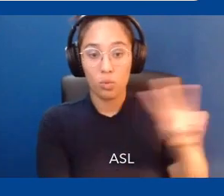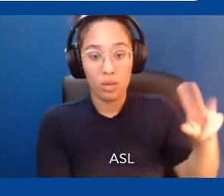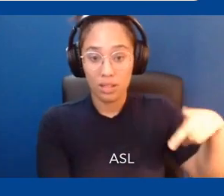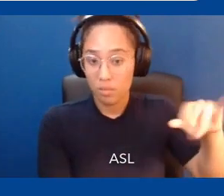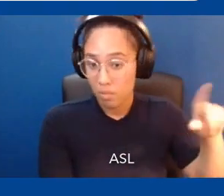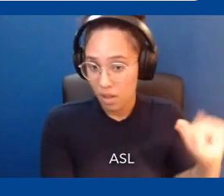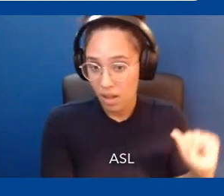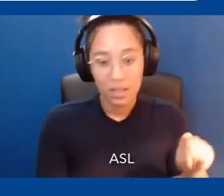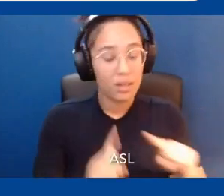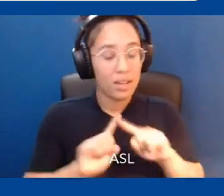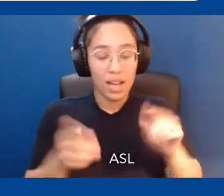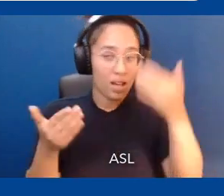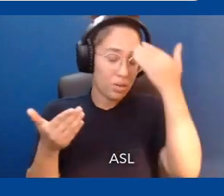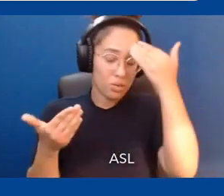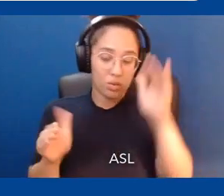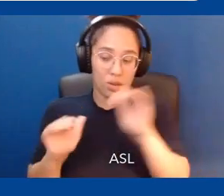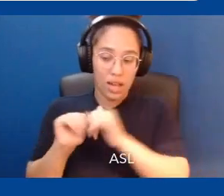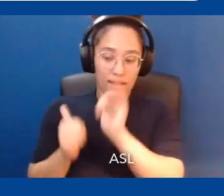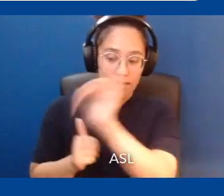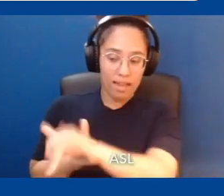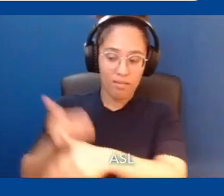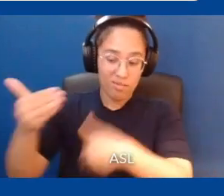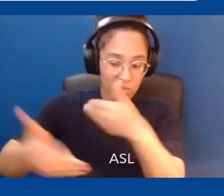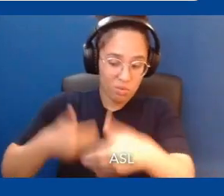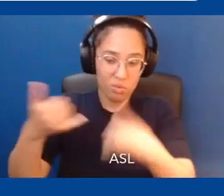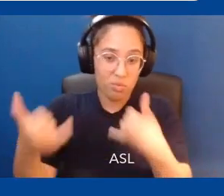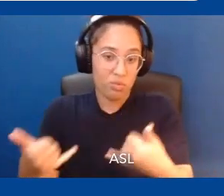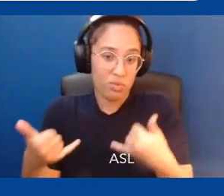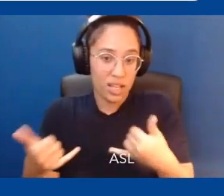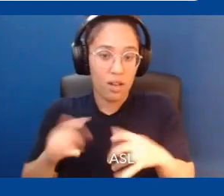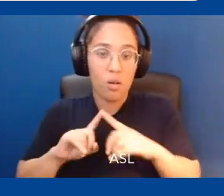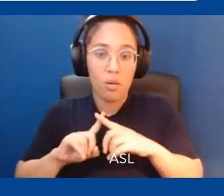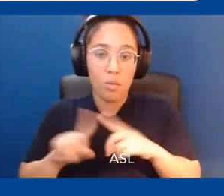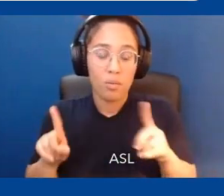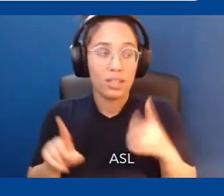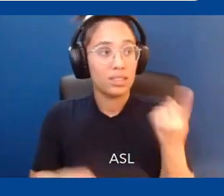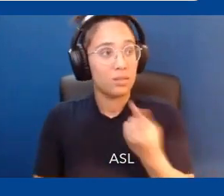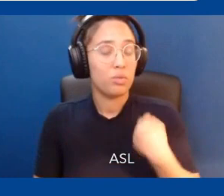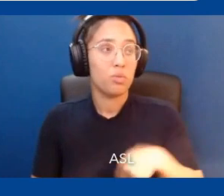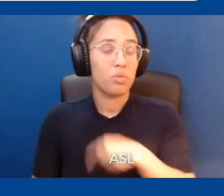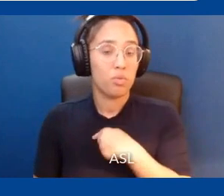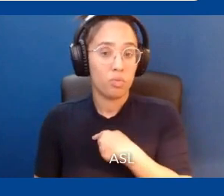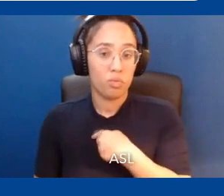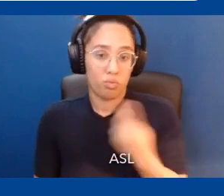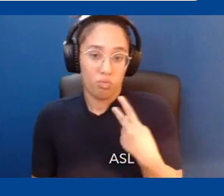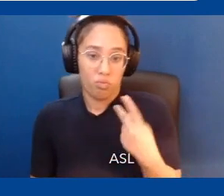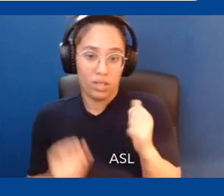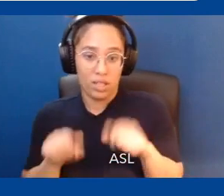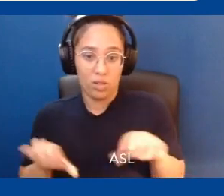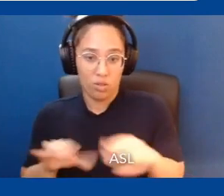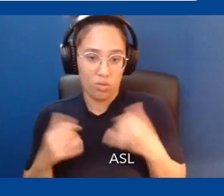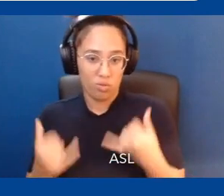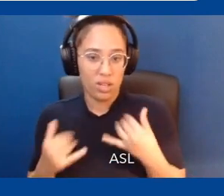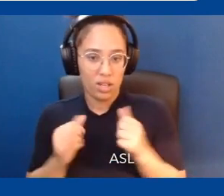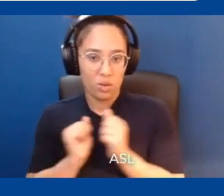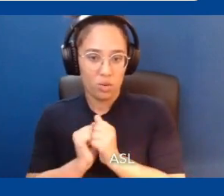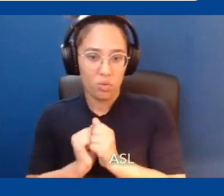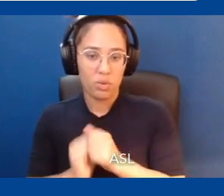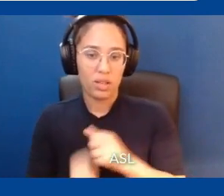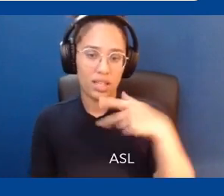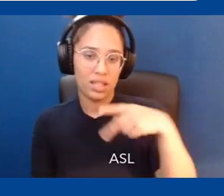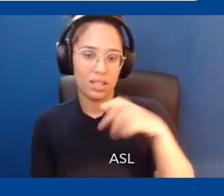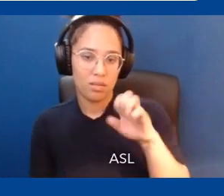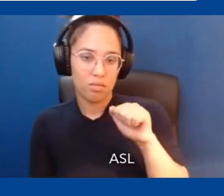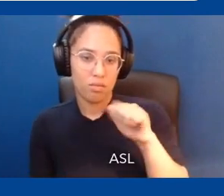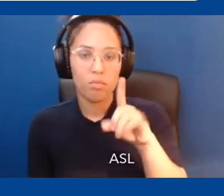we could work on further with the Peabody is is simply